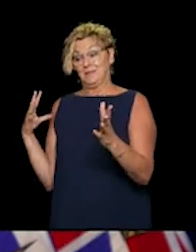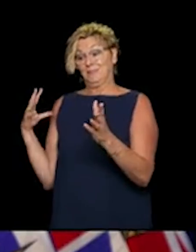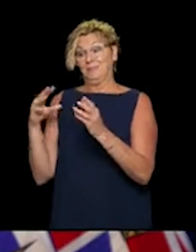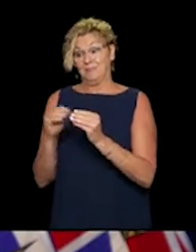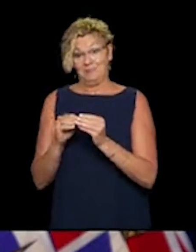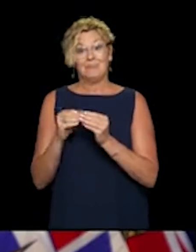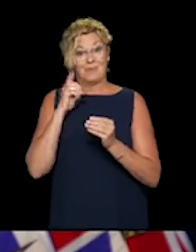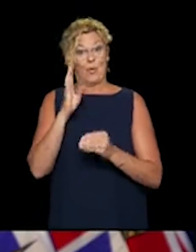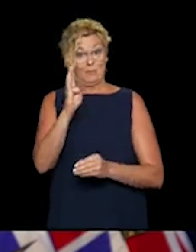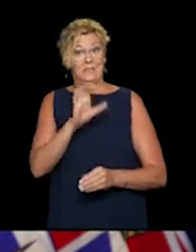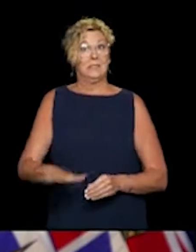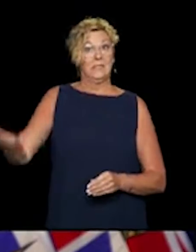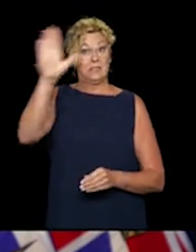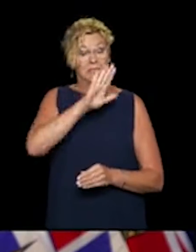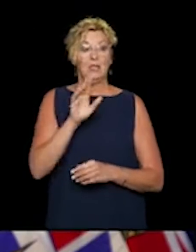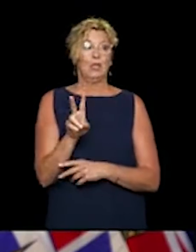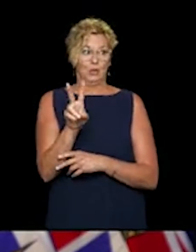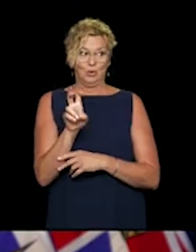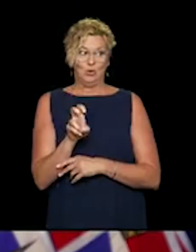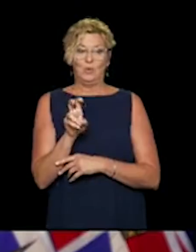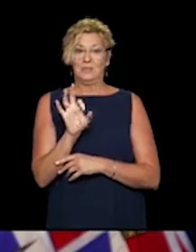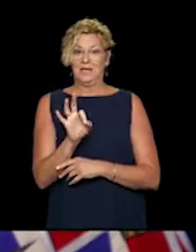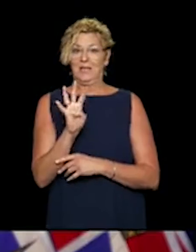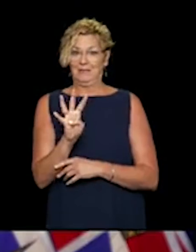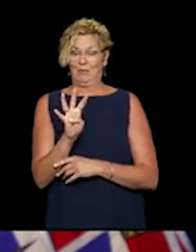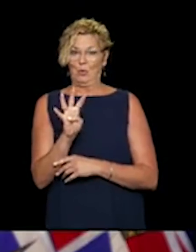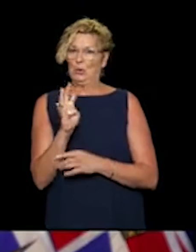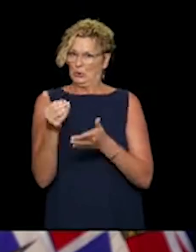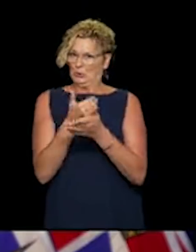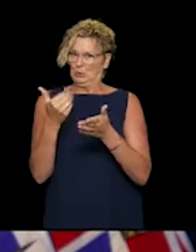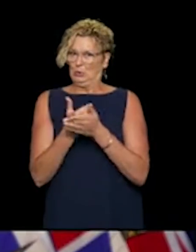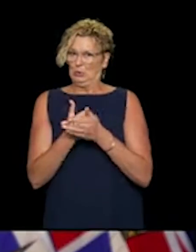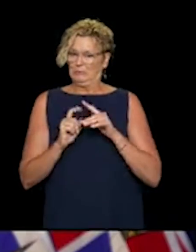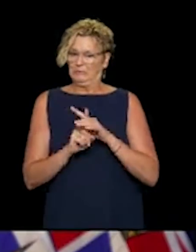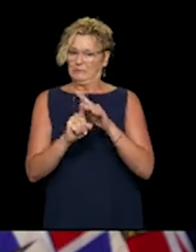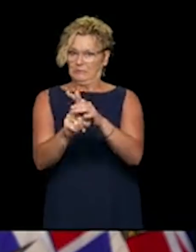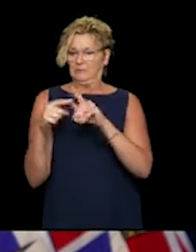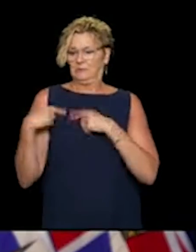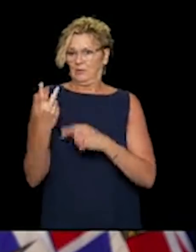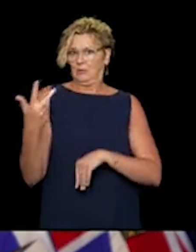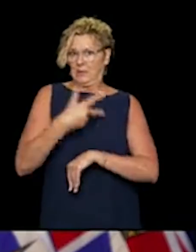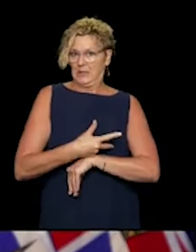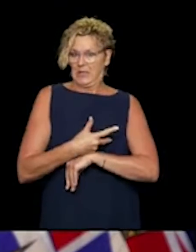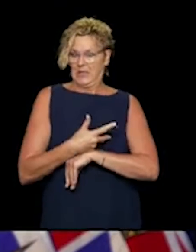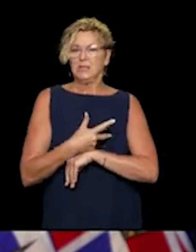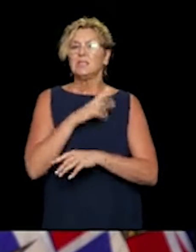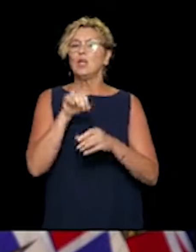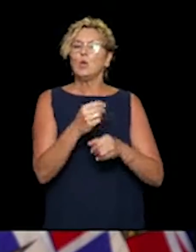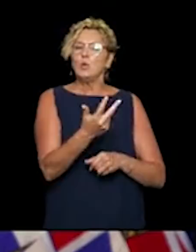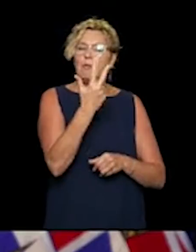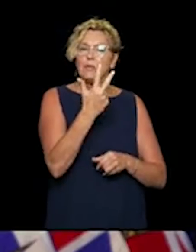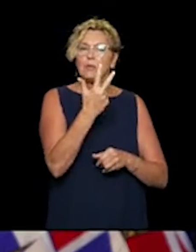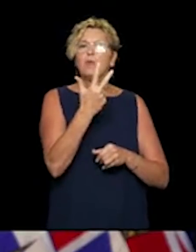new cases, bringing our total to 294 new people diagnosed with COVID-19,